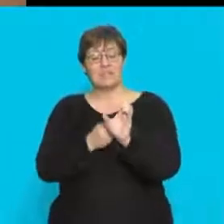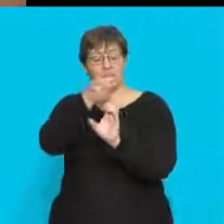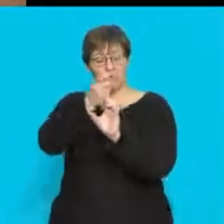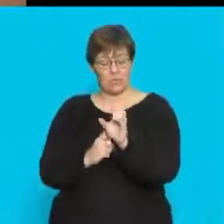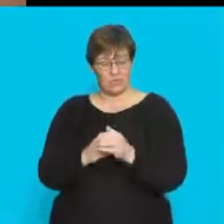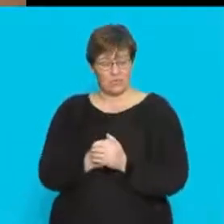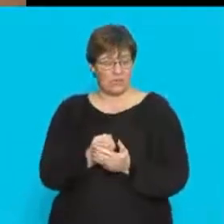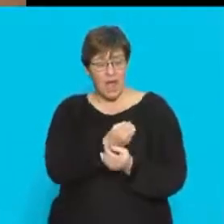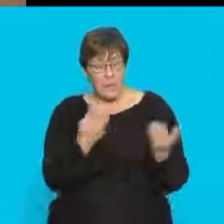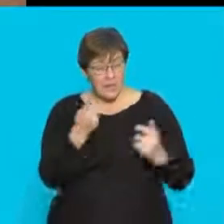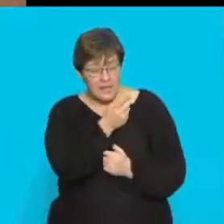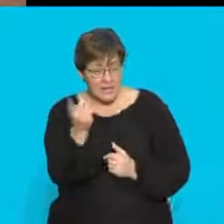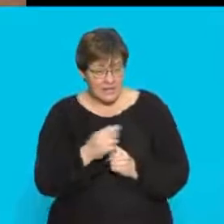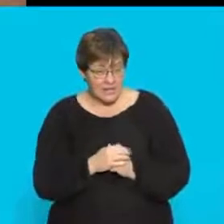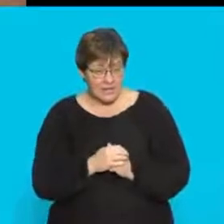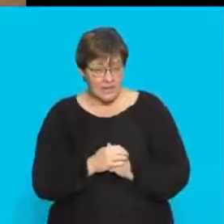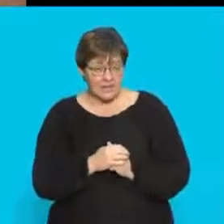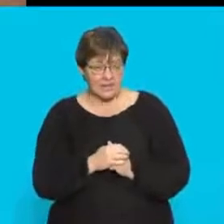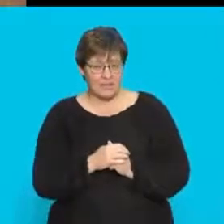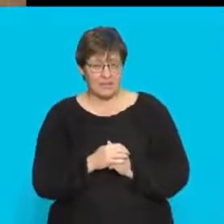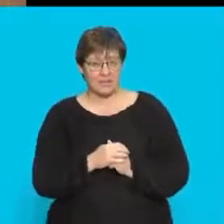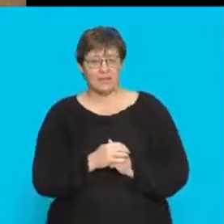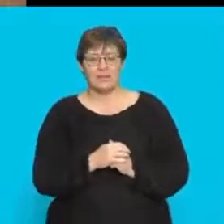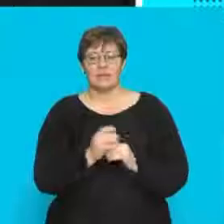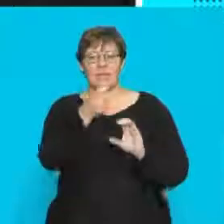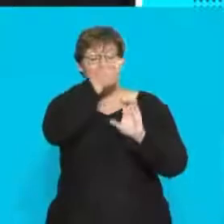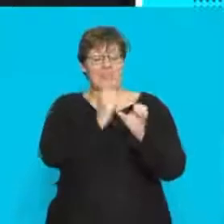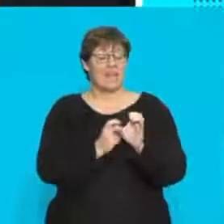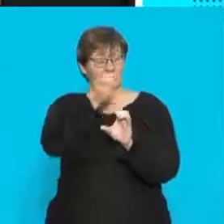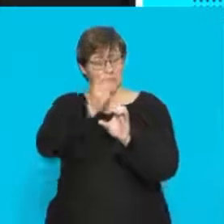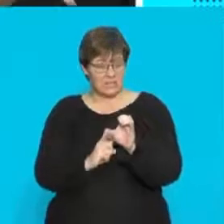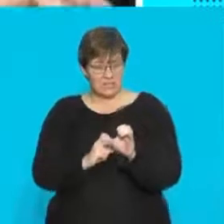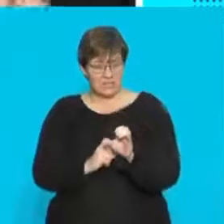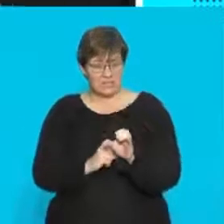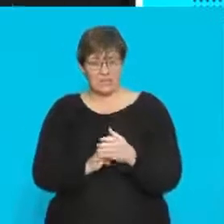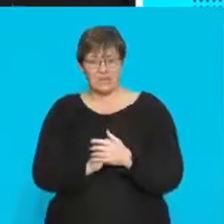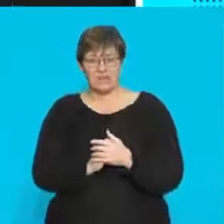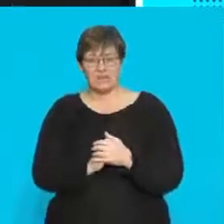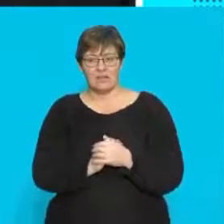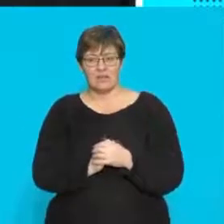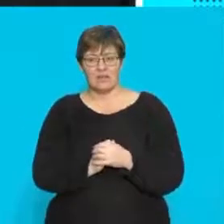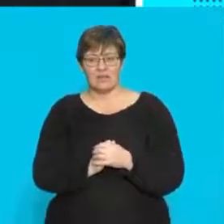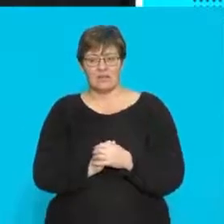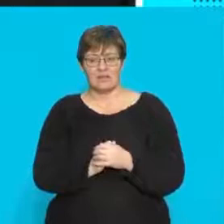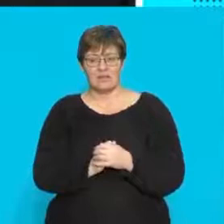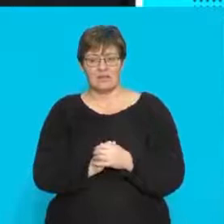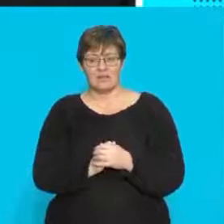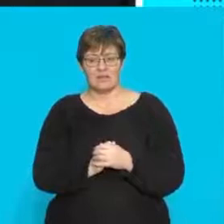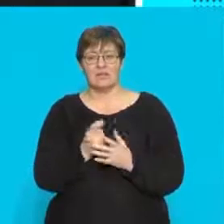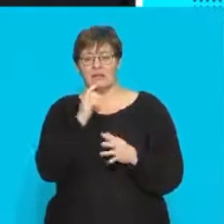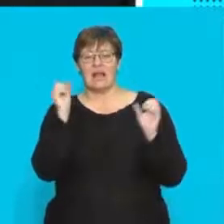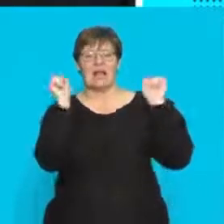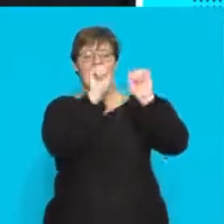Potatoes. How many of you guys, have got those potatoes that you leave in like maybe